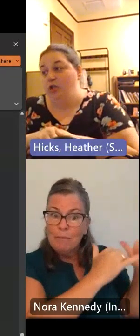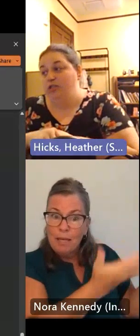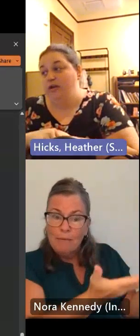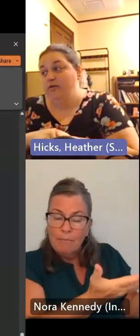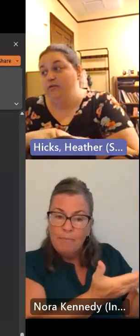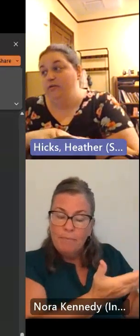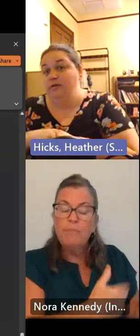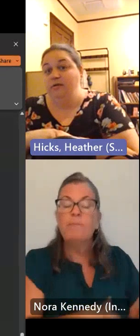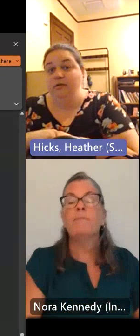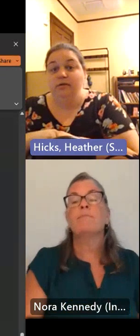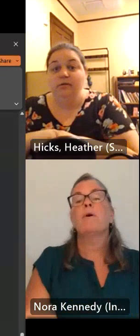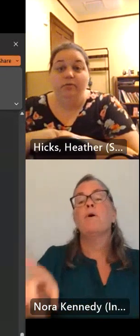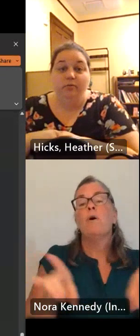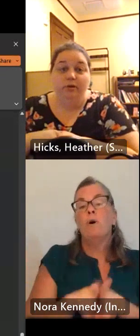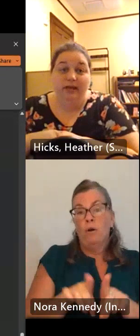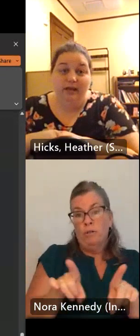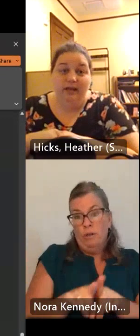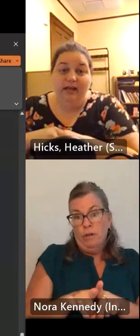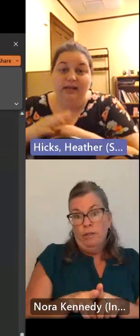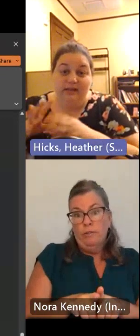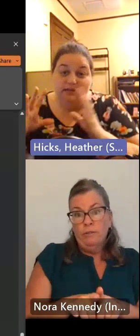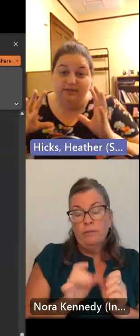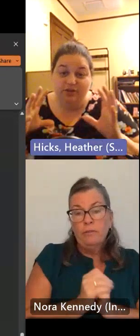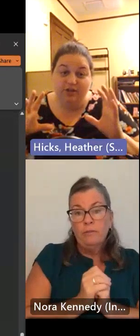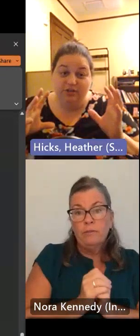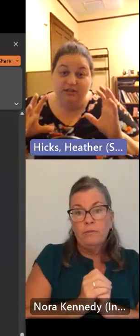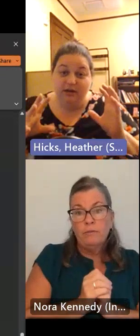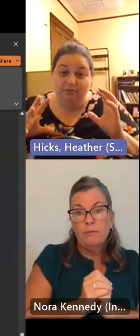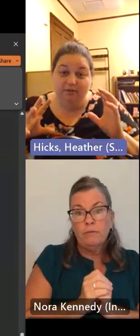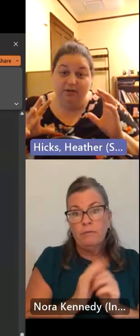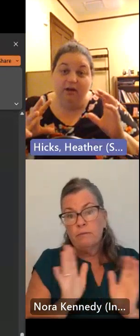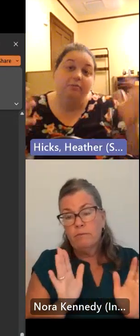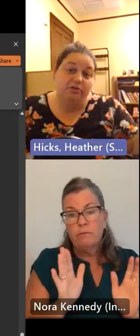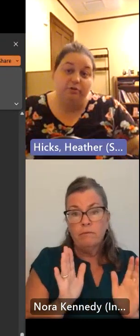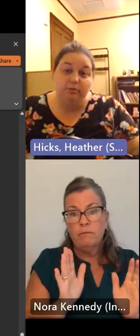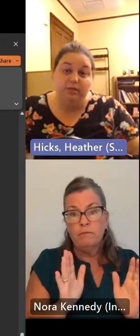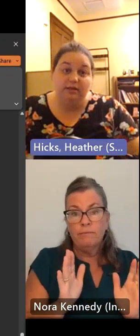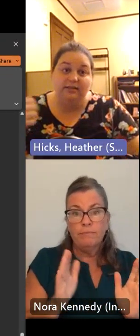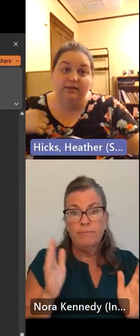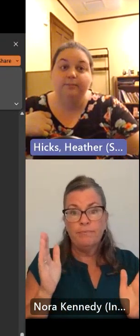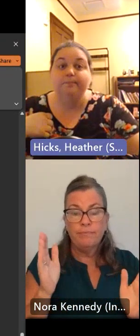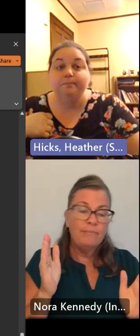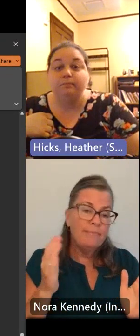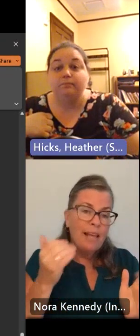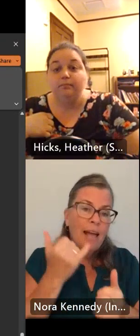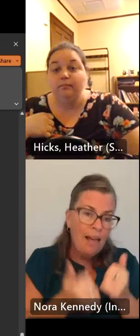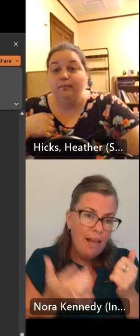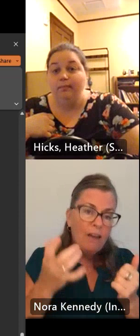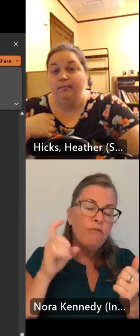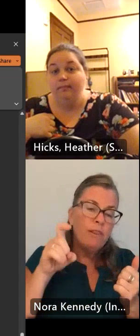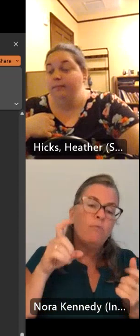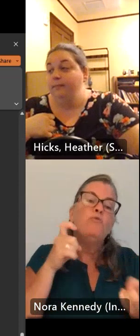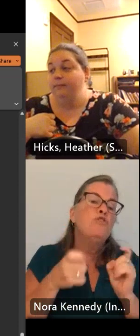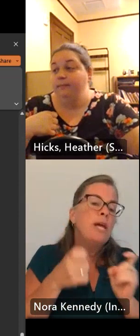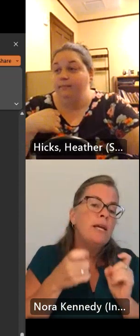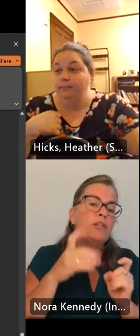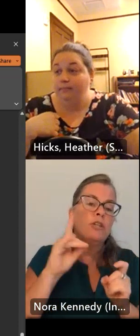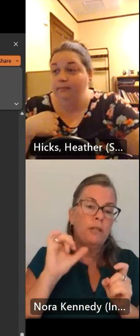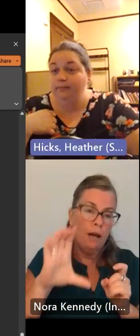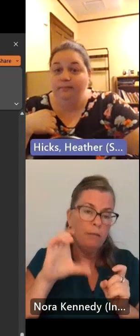But also anything that doesn't change the integrity of the document should be done still.